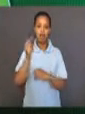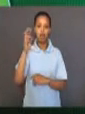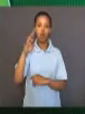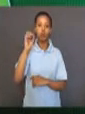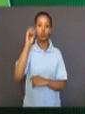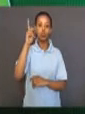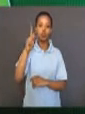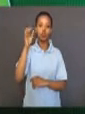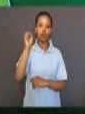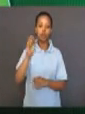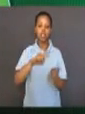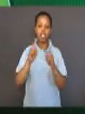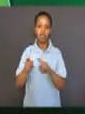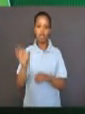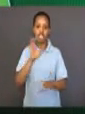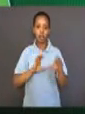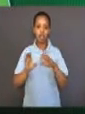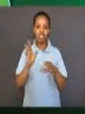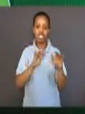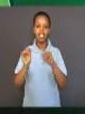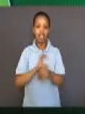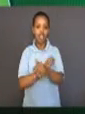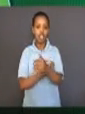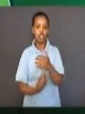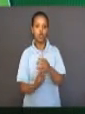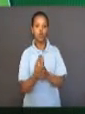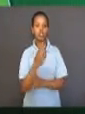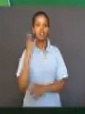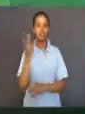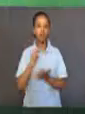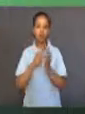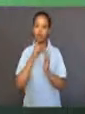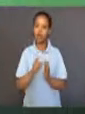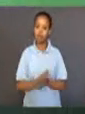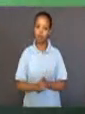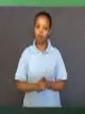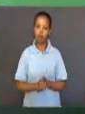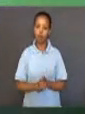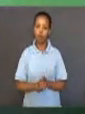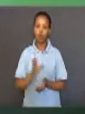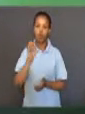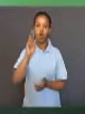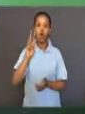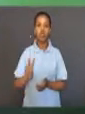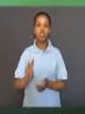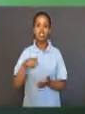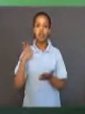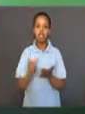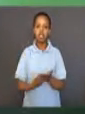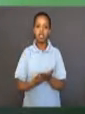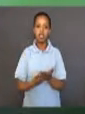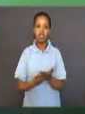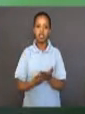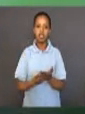use chemical reactions as their energy source. The oxygen produced